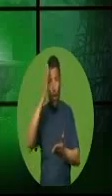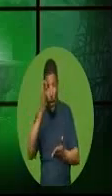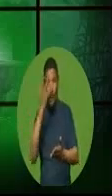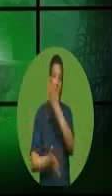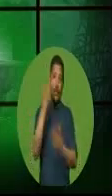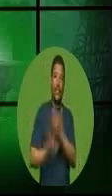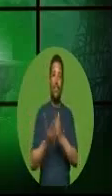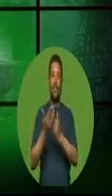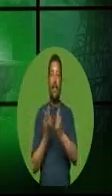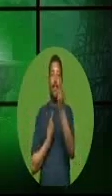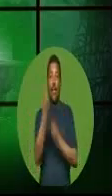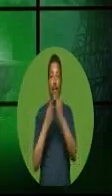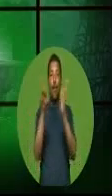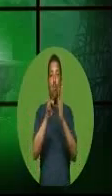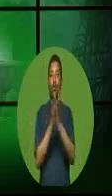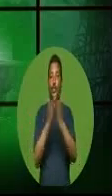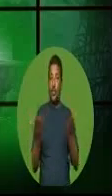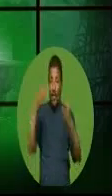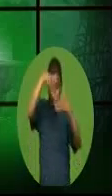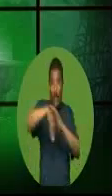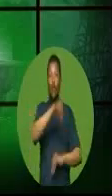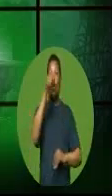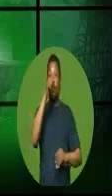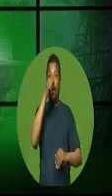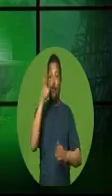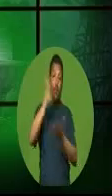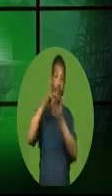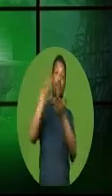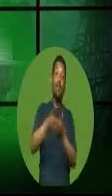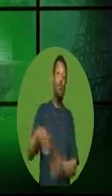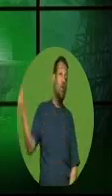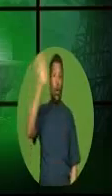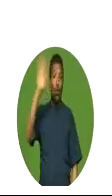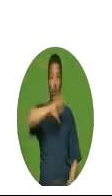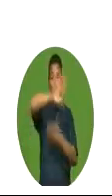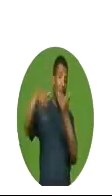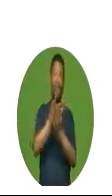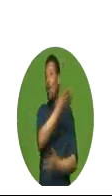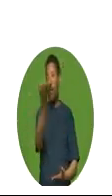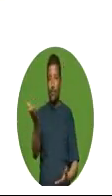policies in Ethiopia. So until then, goodbye everyone.